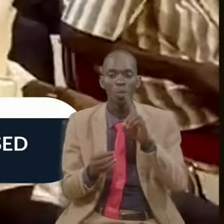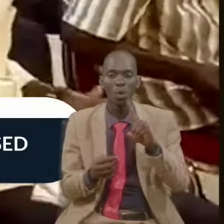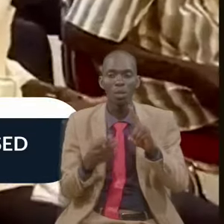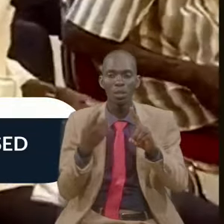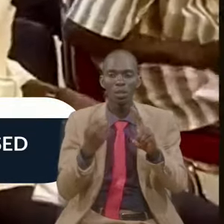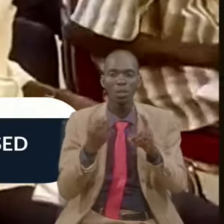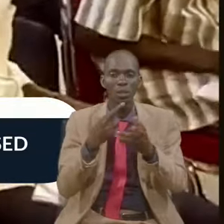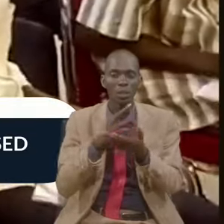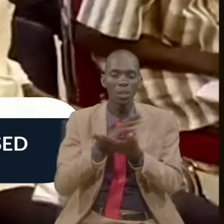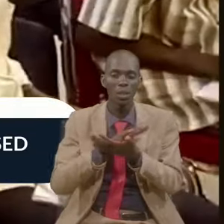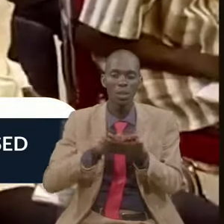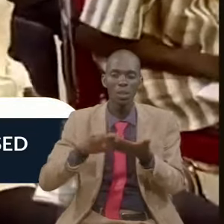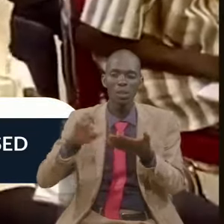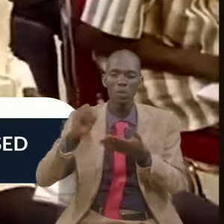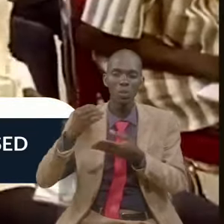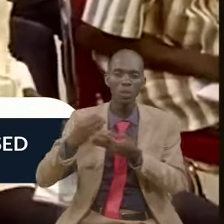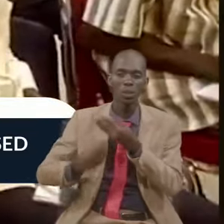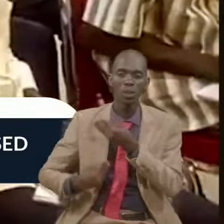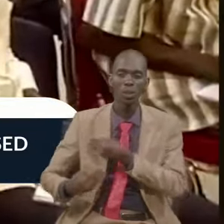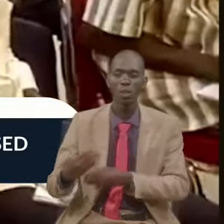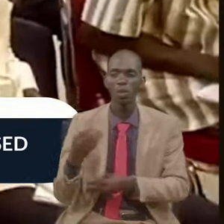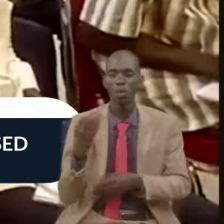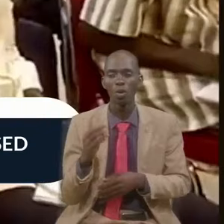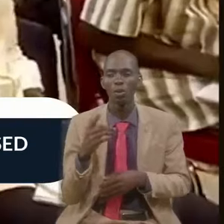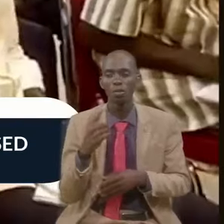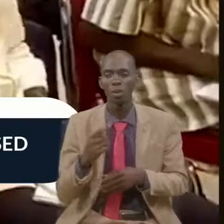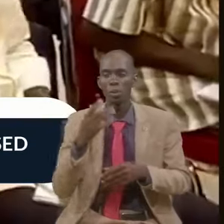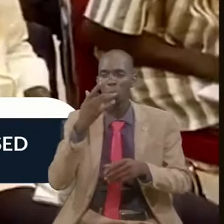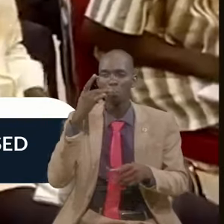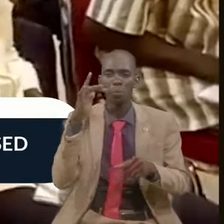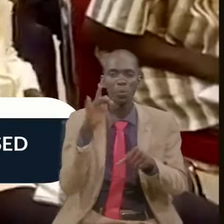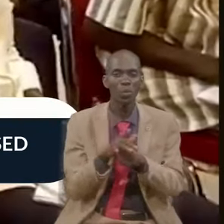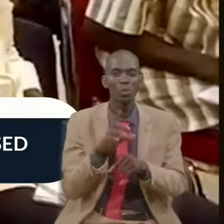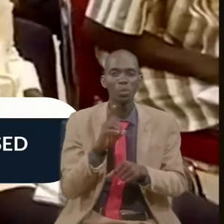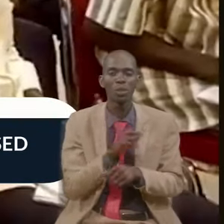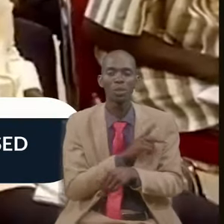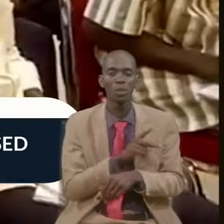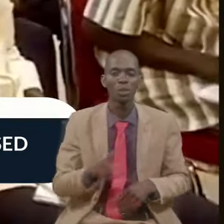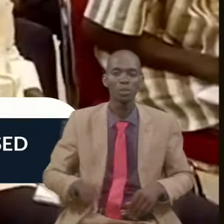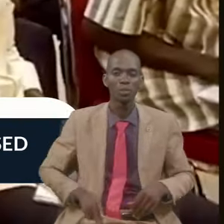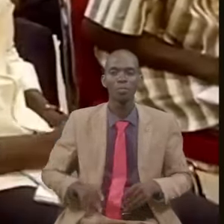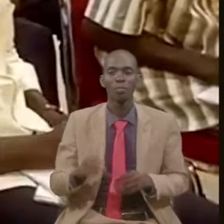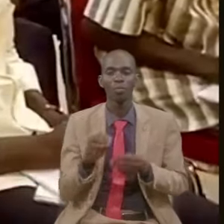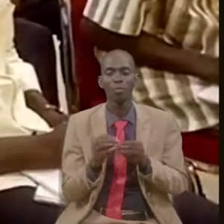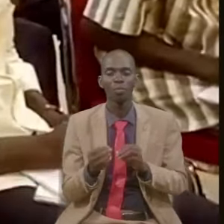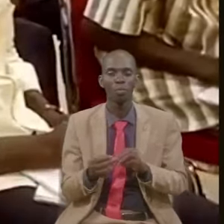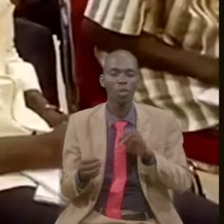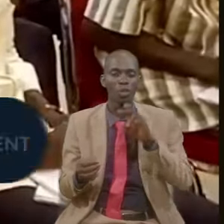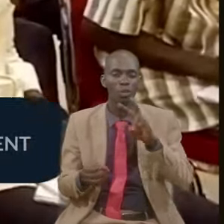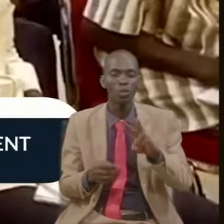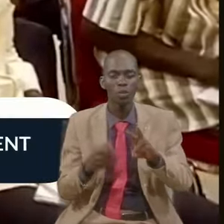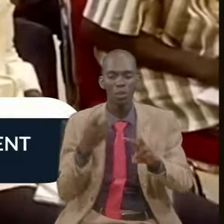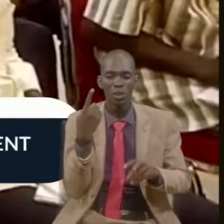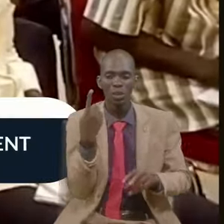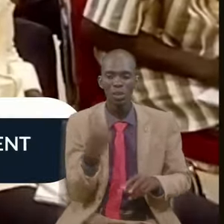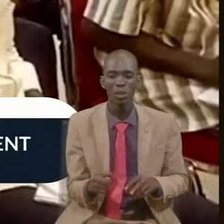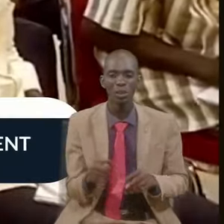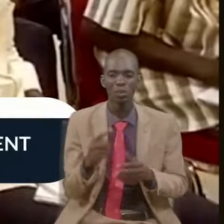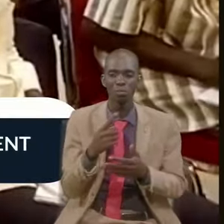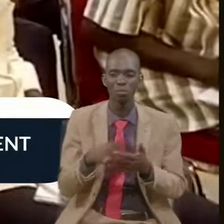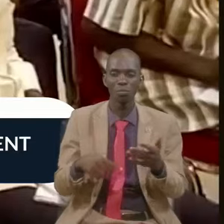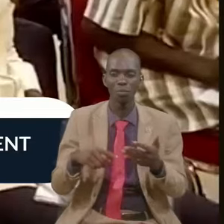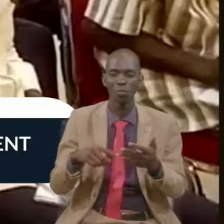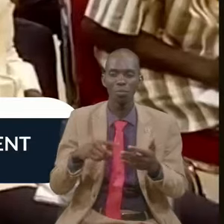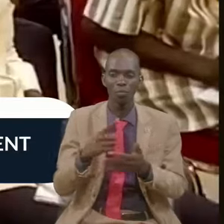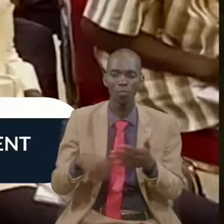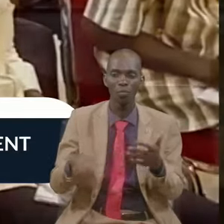heirs of the promised kingdom. Number two, the reproached heirs